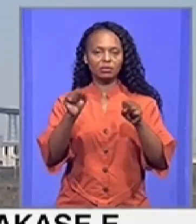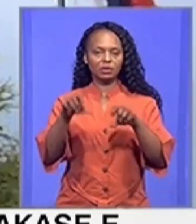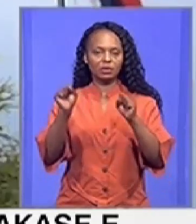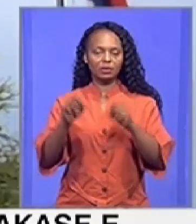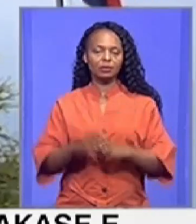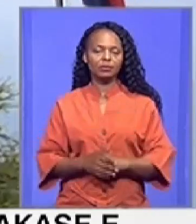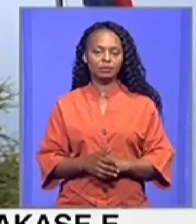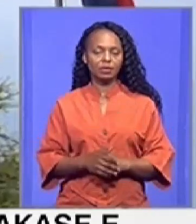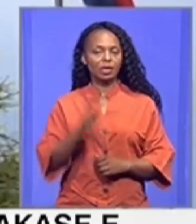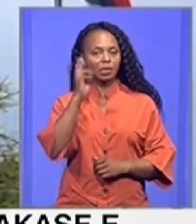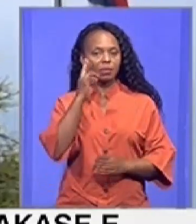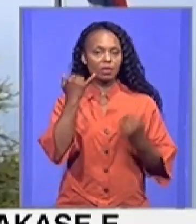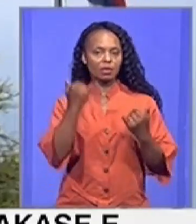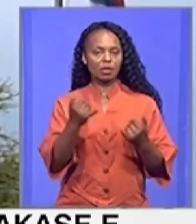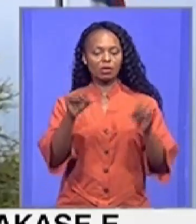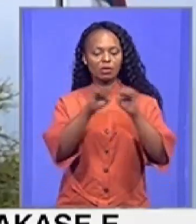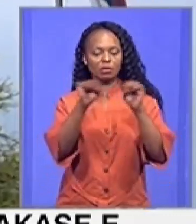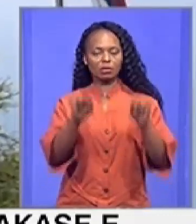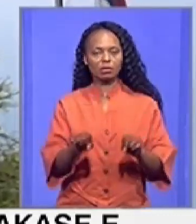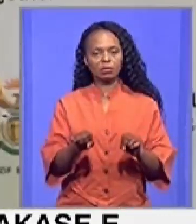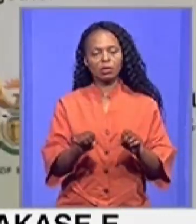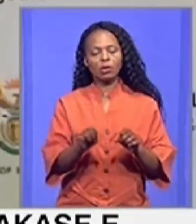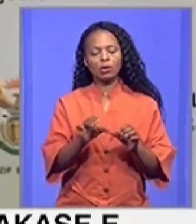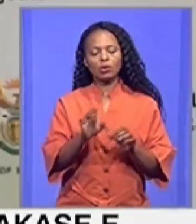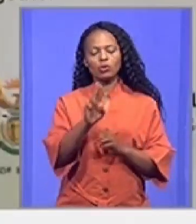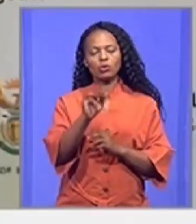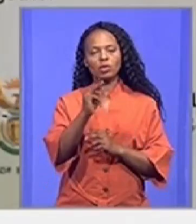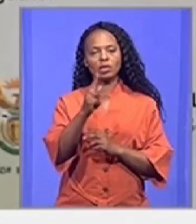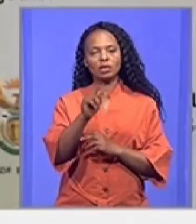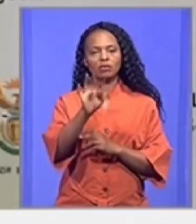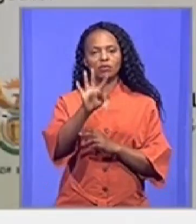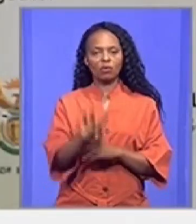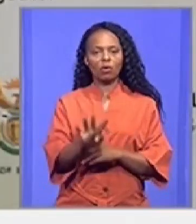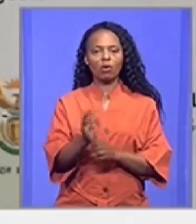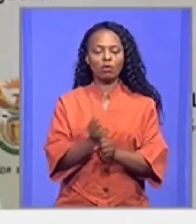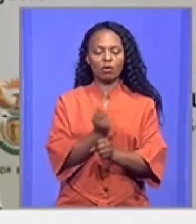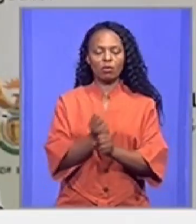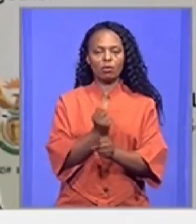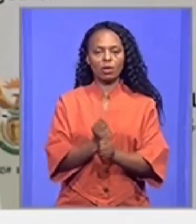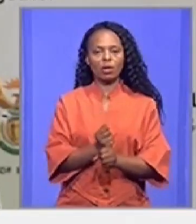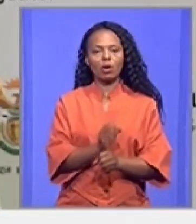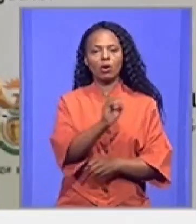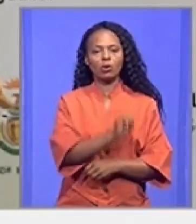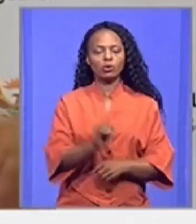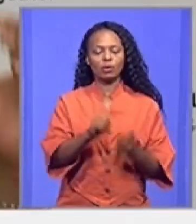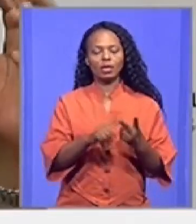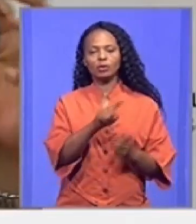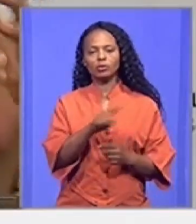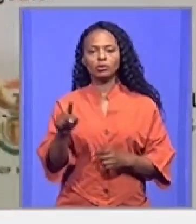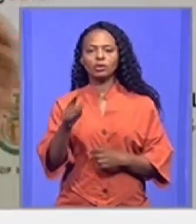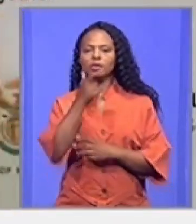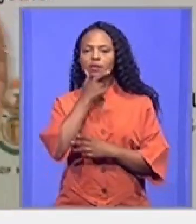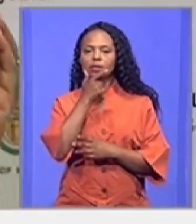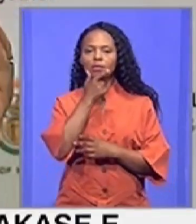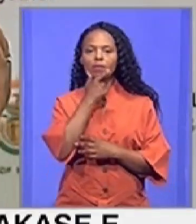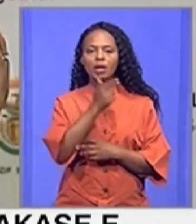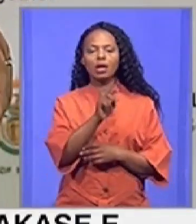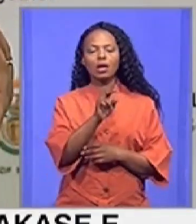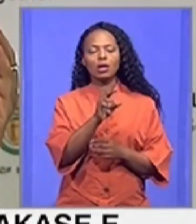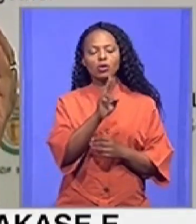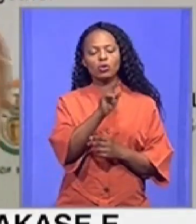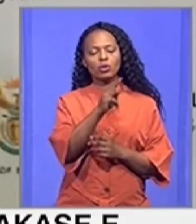4 running. I did say now it's running. By the end of October, you'll have Unit 1 and 3 running. So the accumulation of